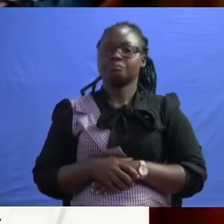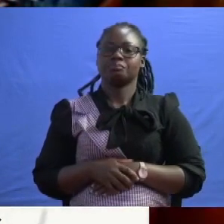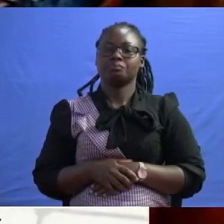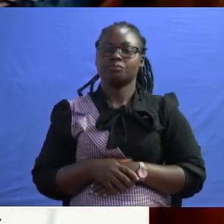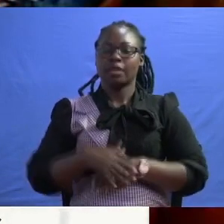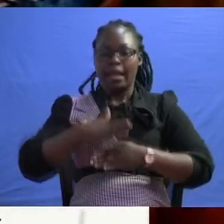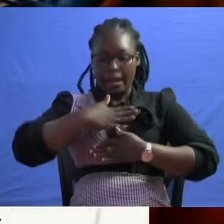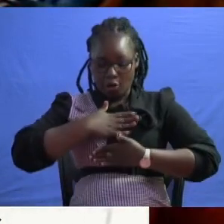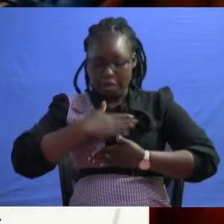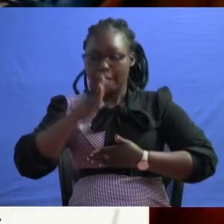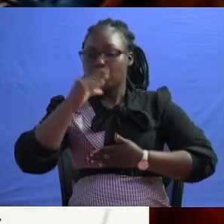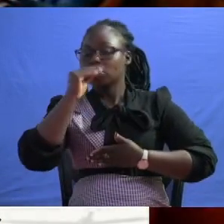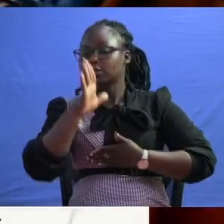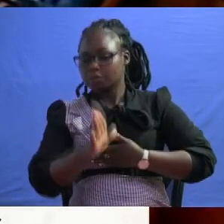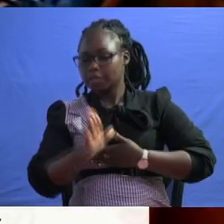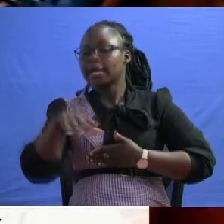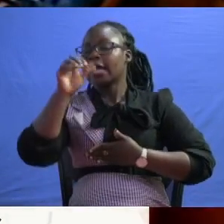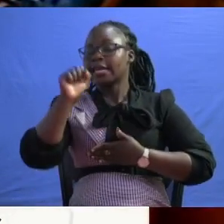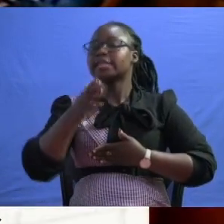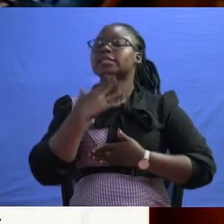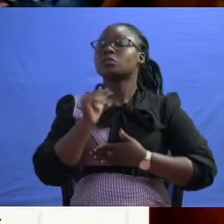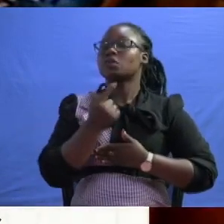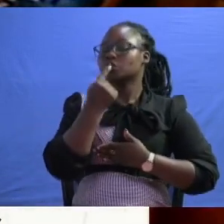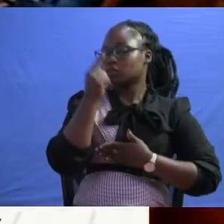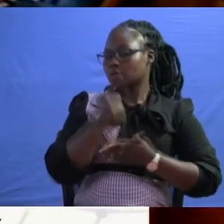Madam Speaker, yes, I want to say that